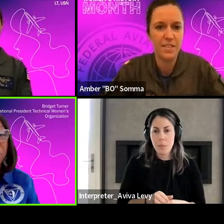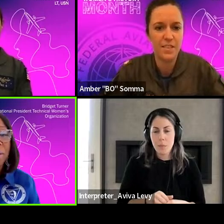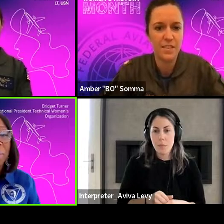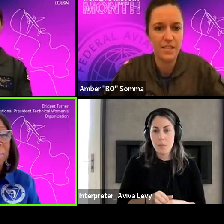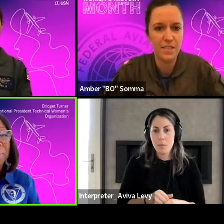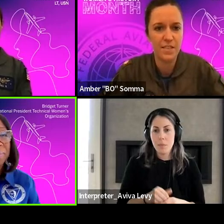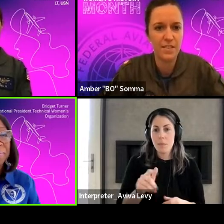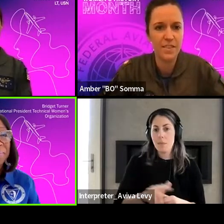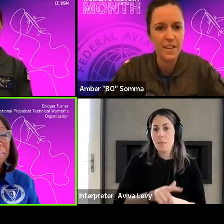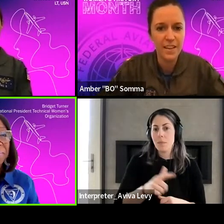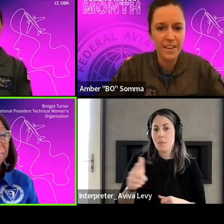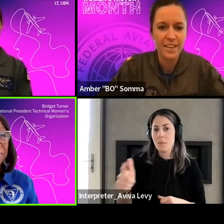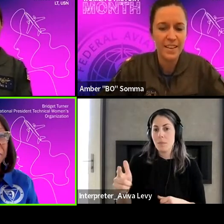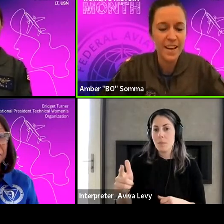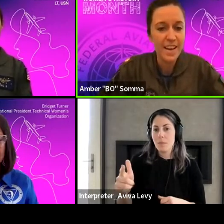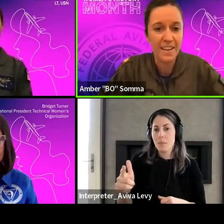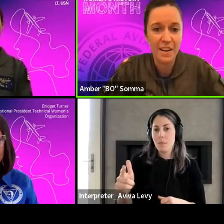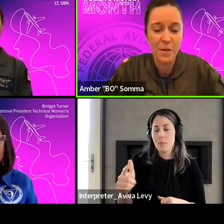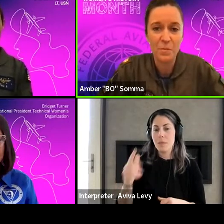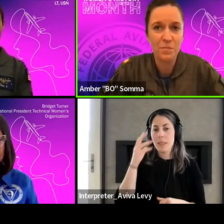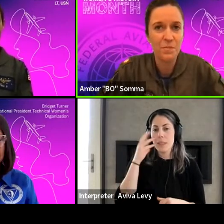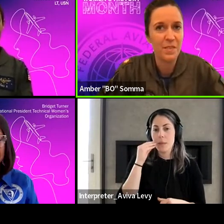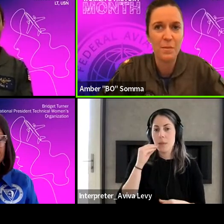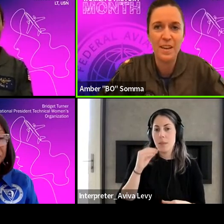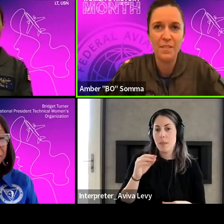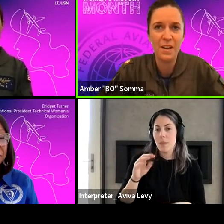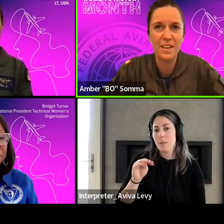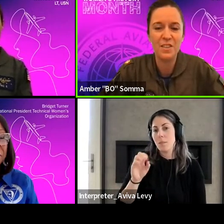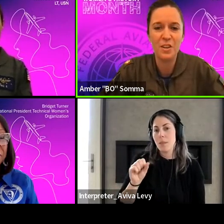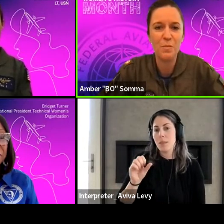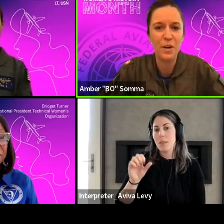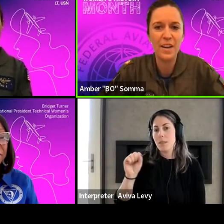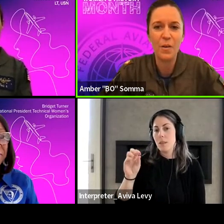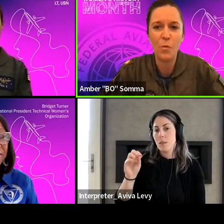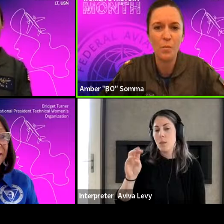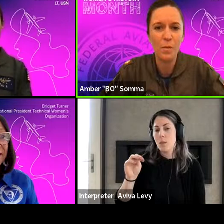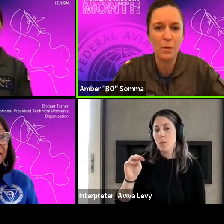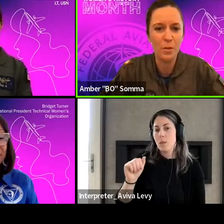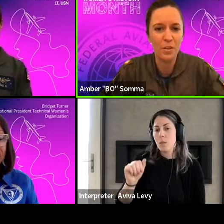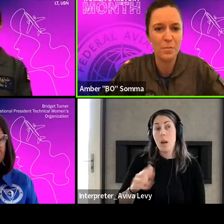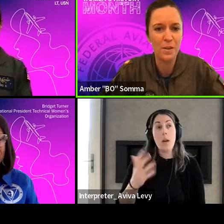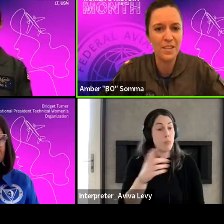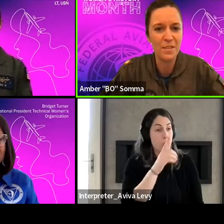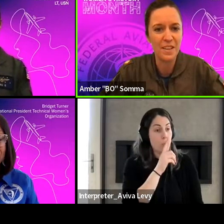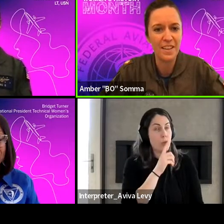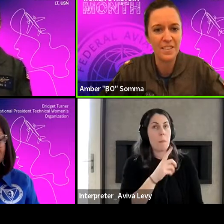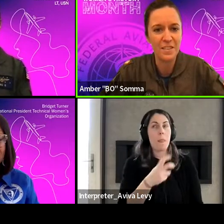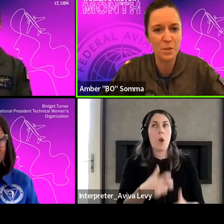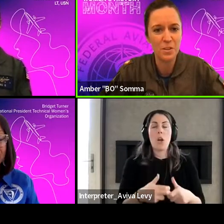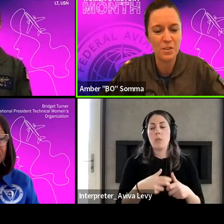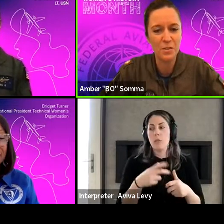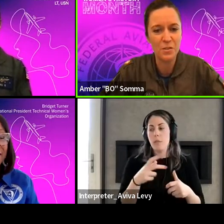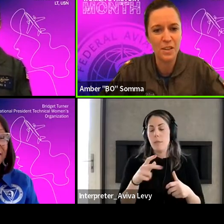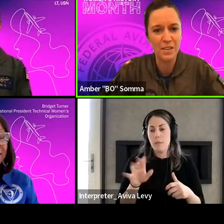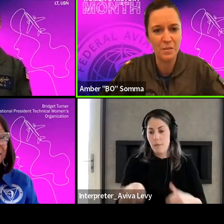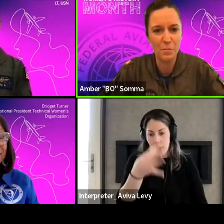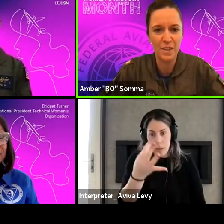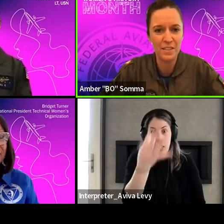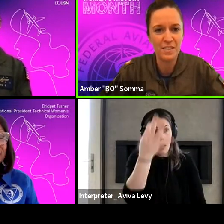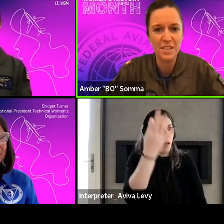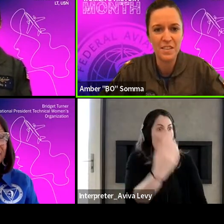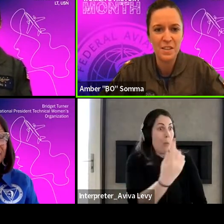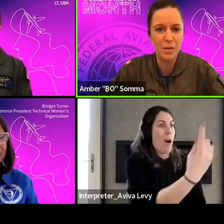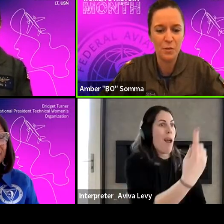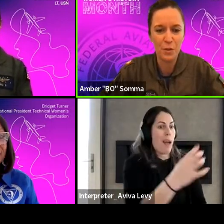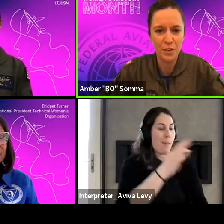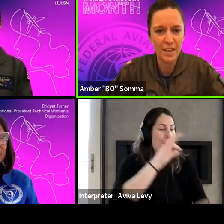with us as well? Yeah. I mean, it's hard to break out one memorable experience, but kind of similar to